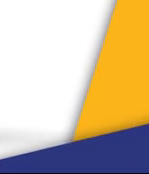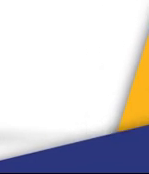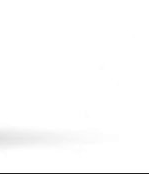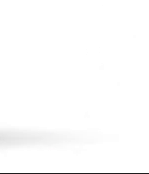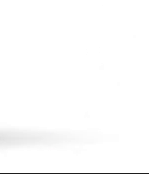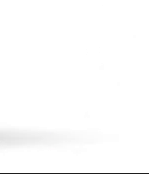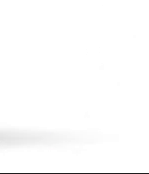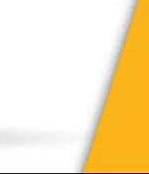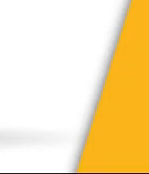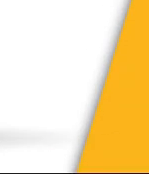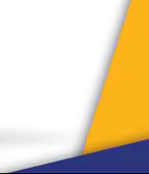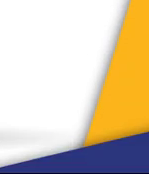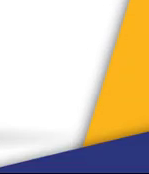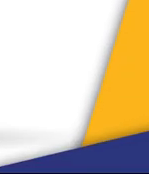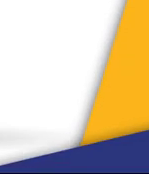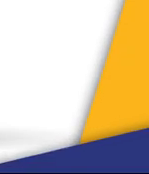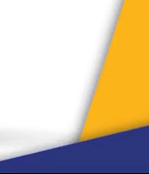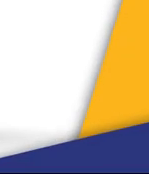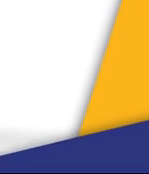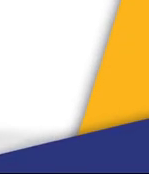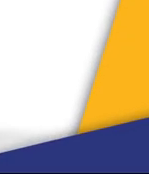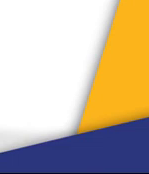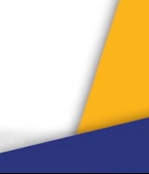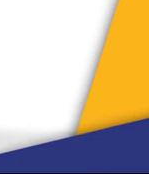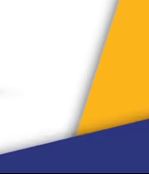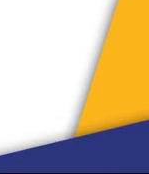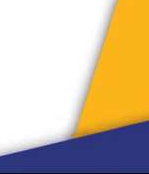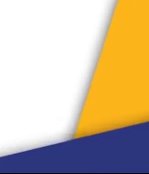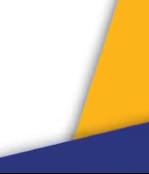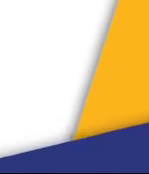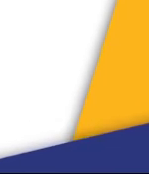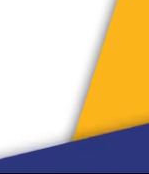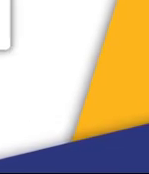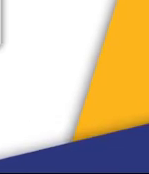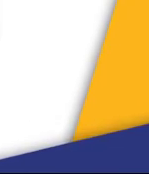and DBE TV on OpenView Channel 122 in partnership with